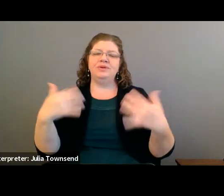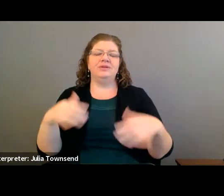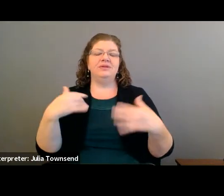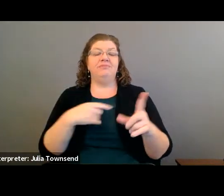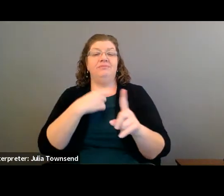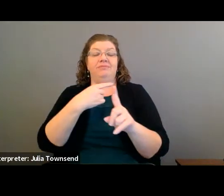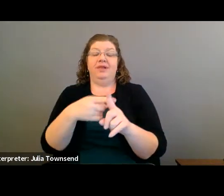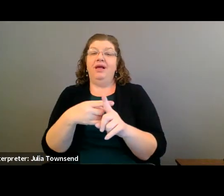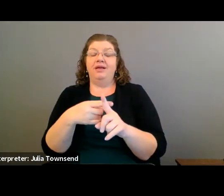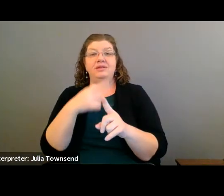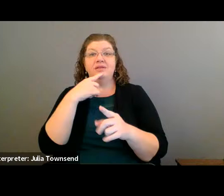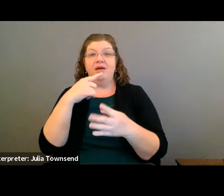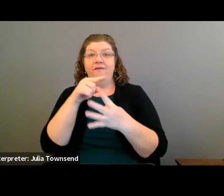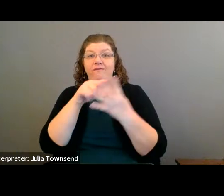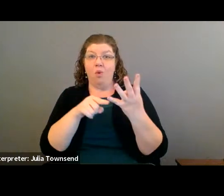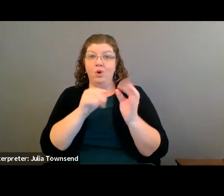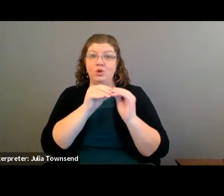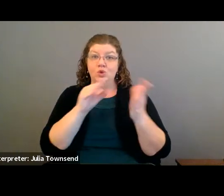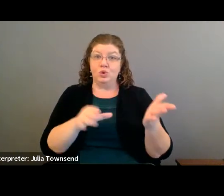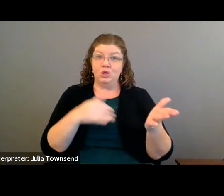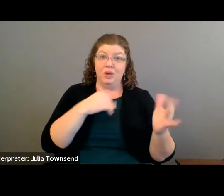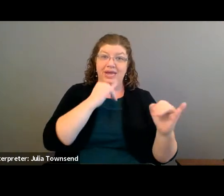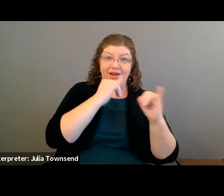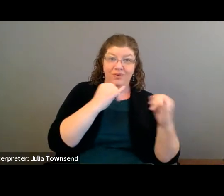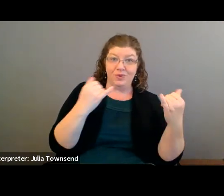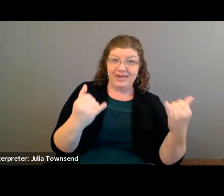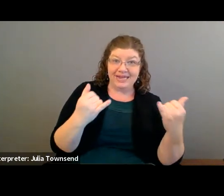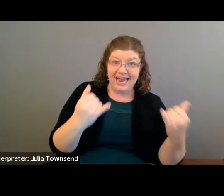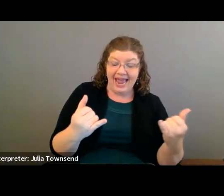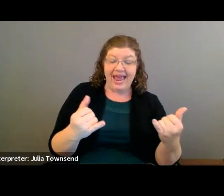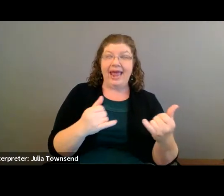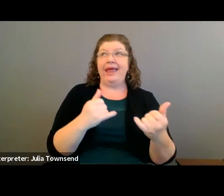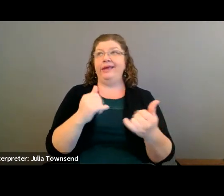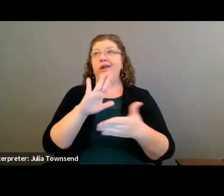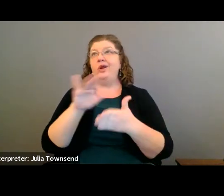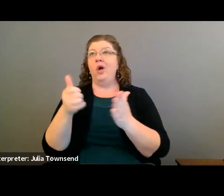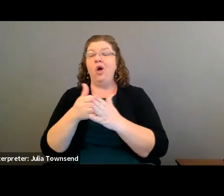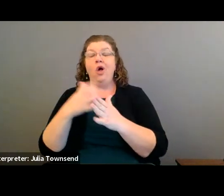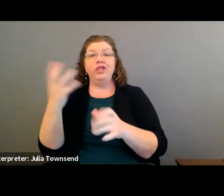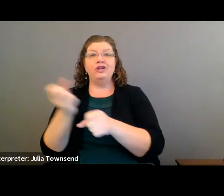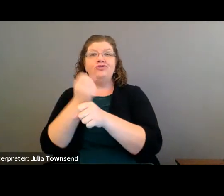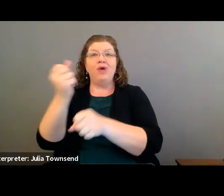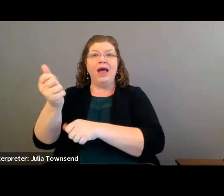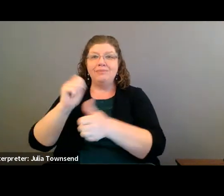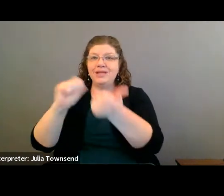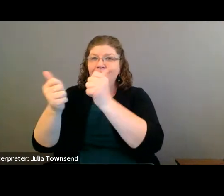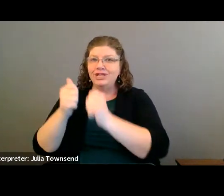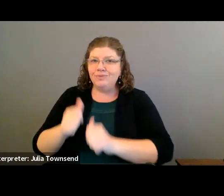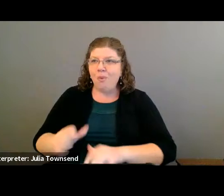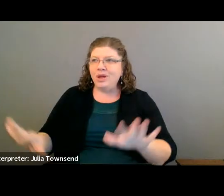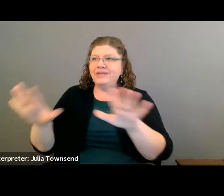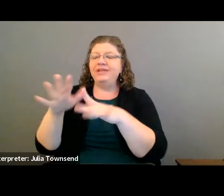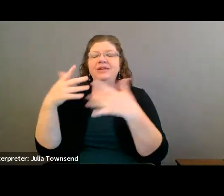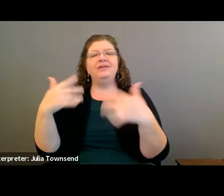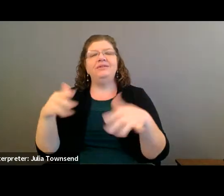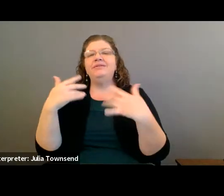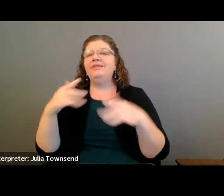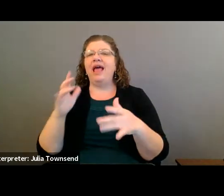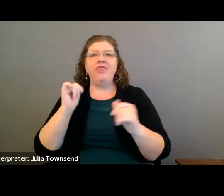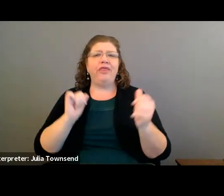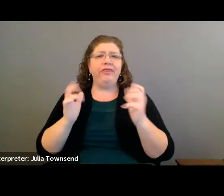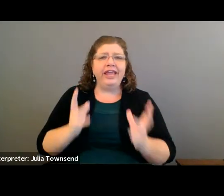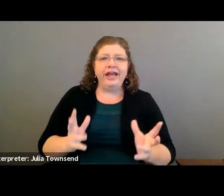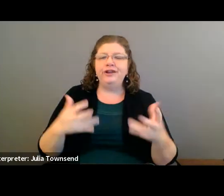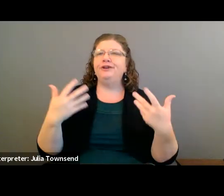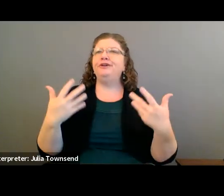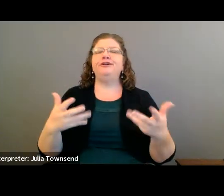to the 4 students we interviewed today and all of the triumphs on the sports field and in the theater,